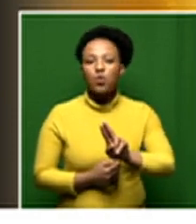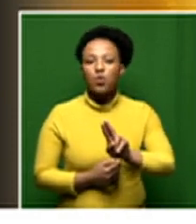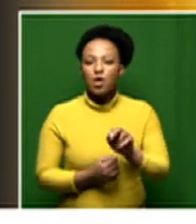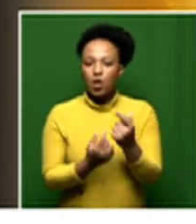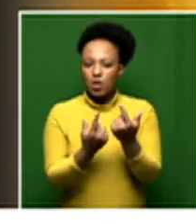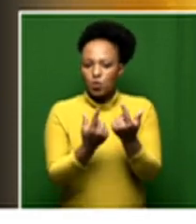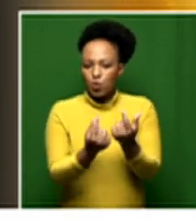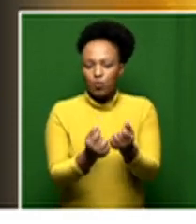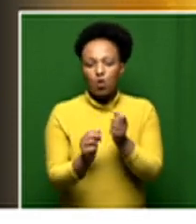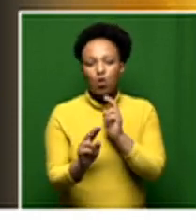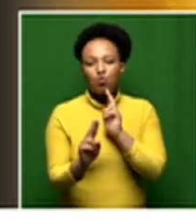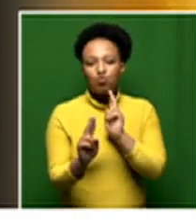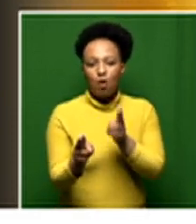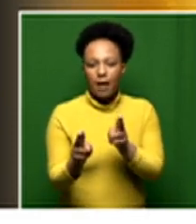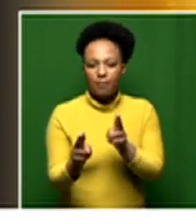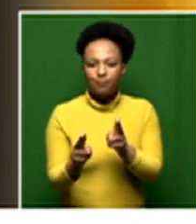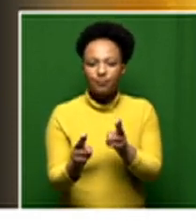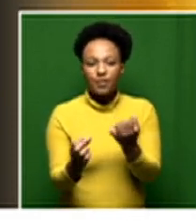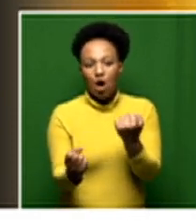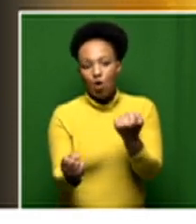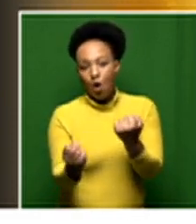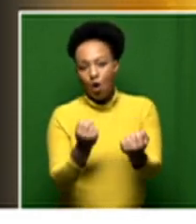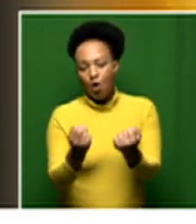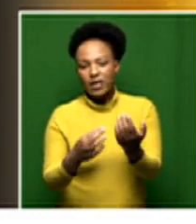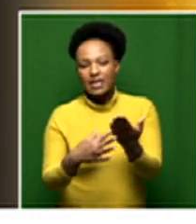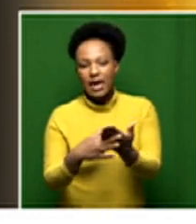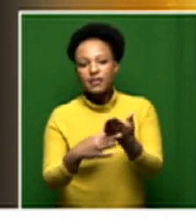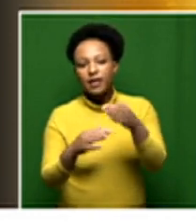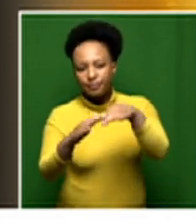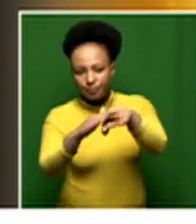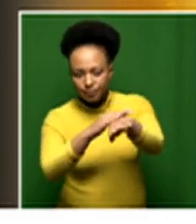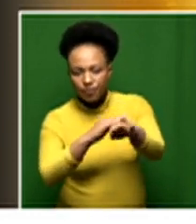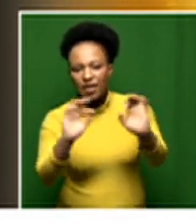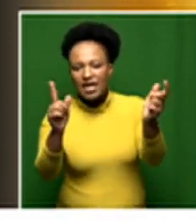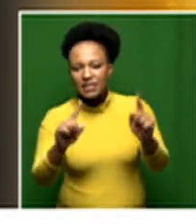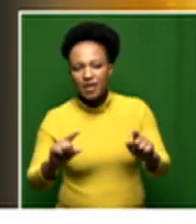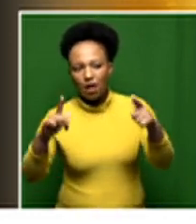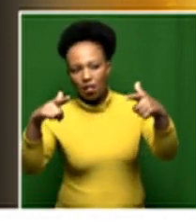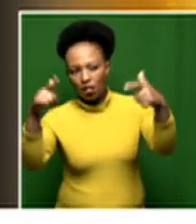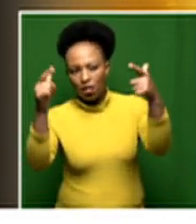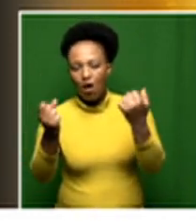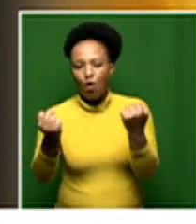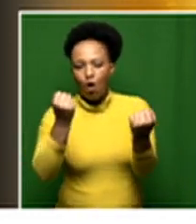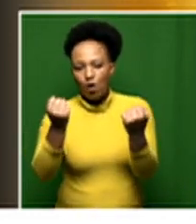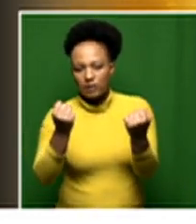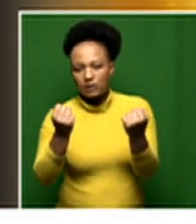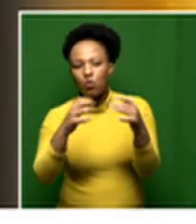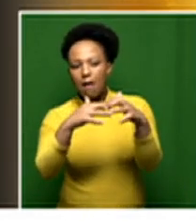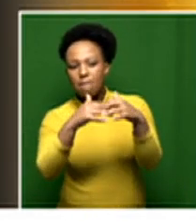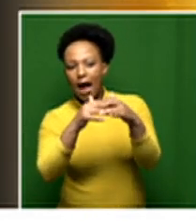civil court case in front of a special tribunal that has been set up for